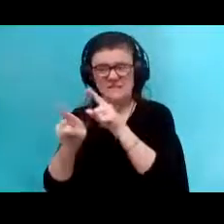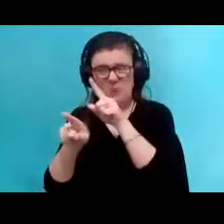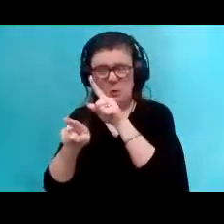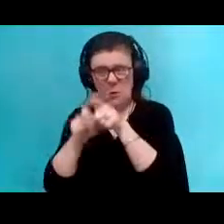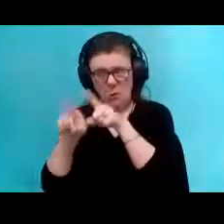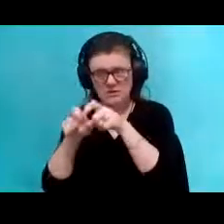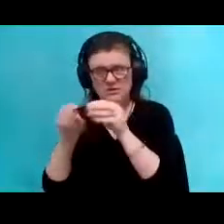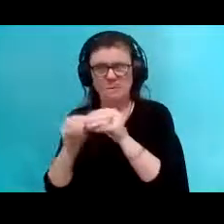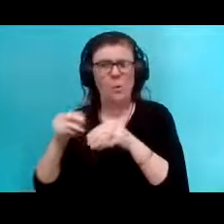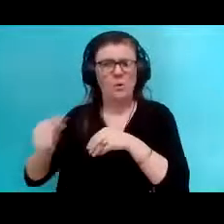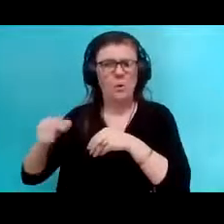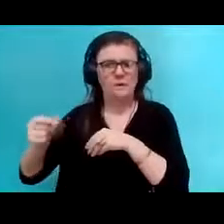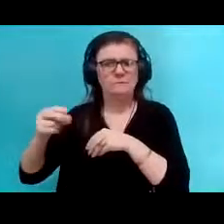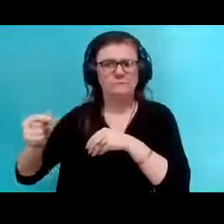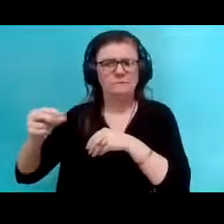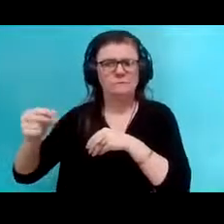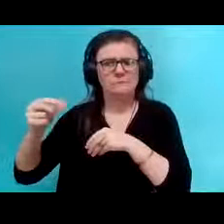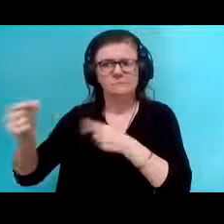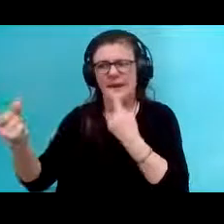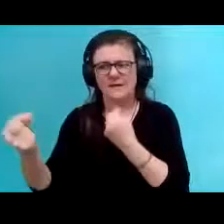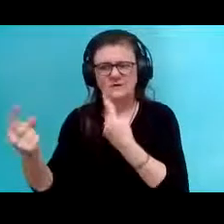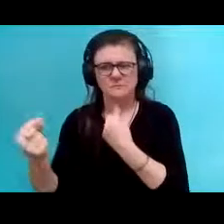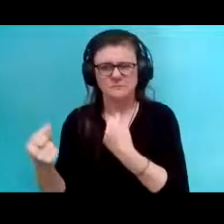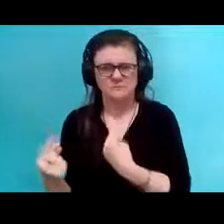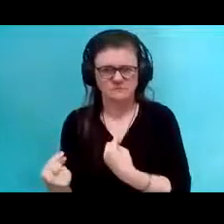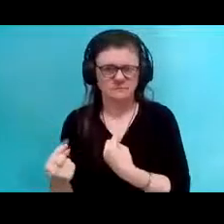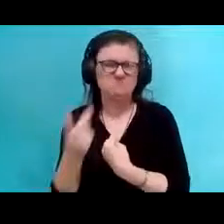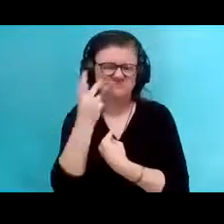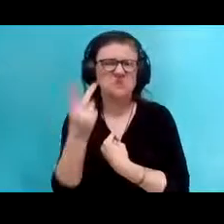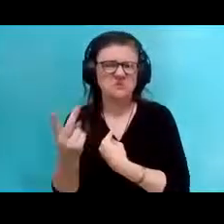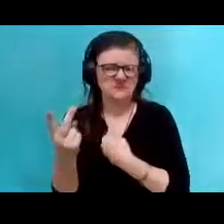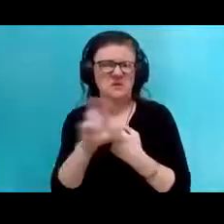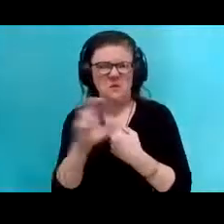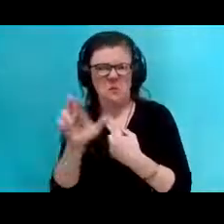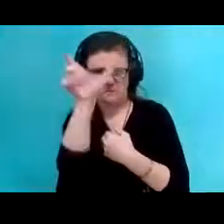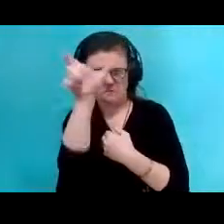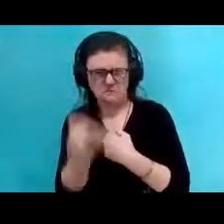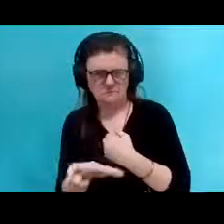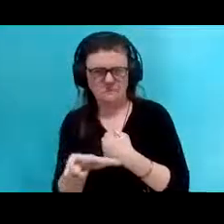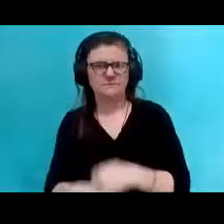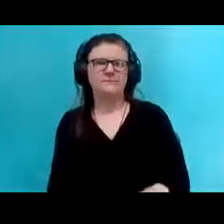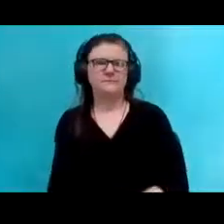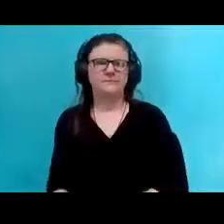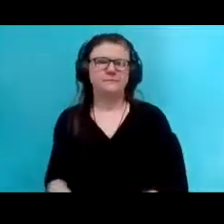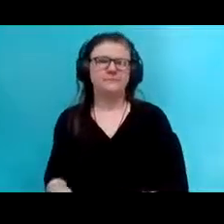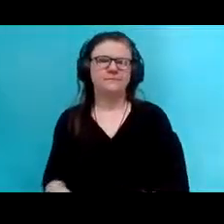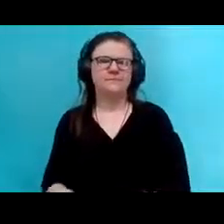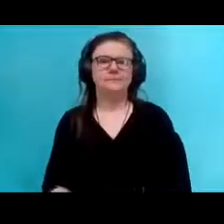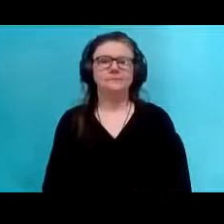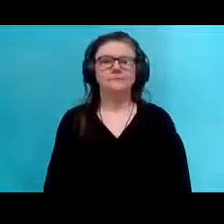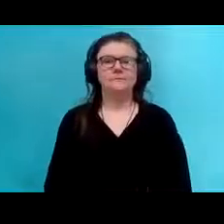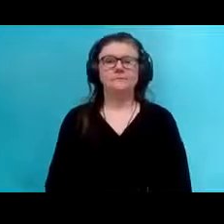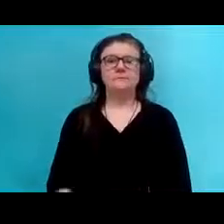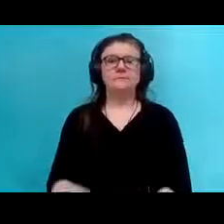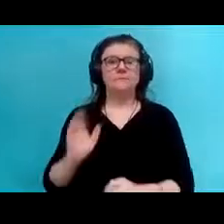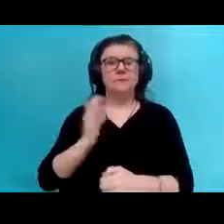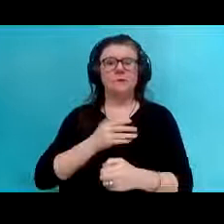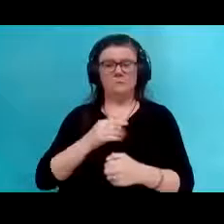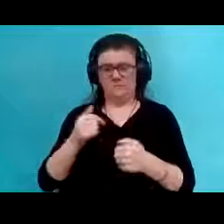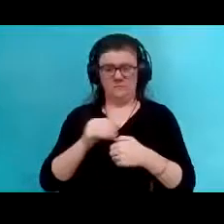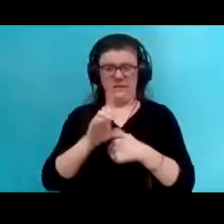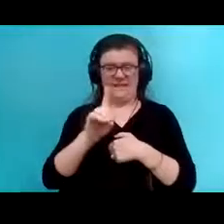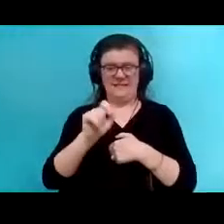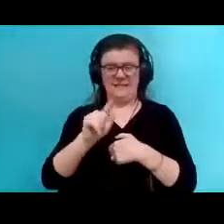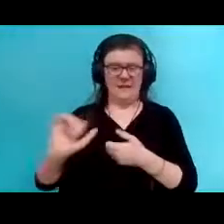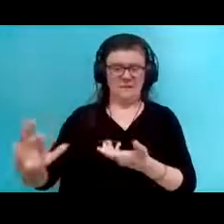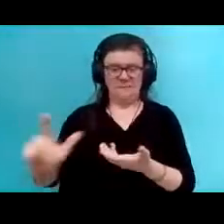quicken the time it takes to answer them. You can see this on the right. In terms of reporting, I analysed all the data using